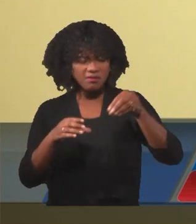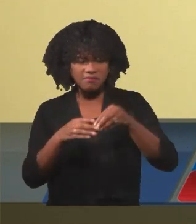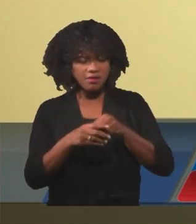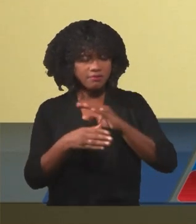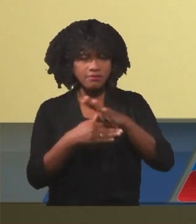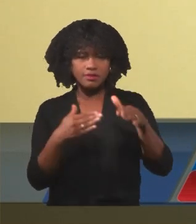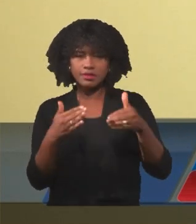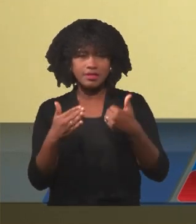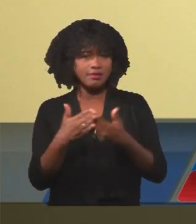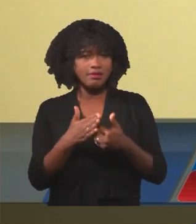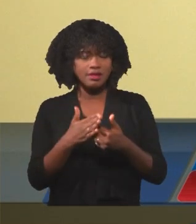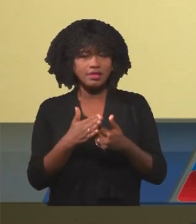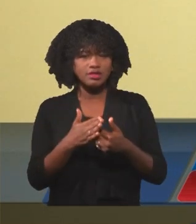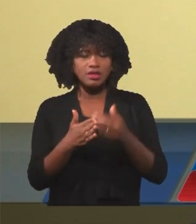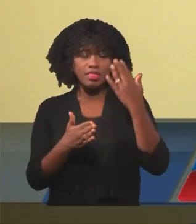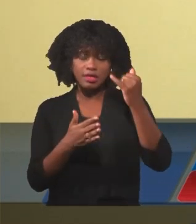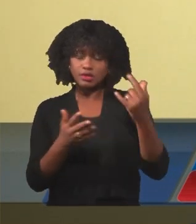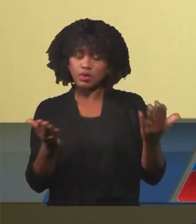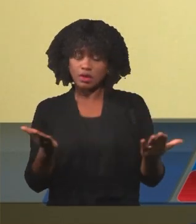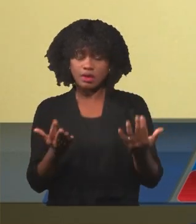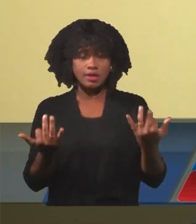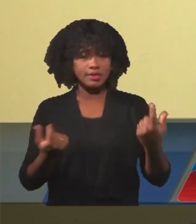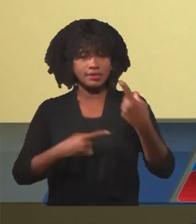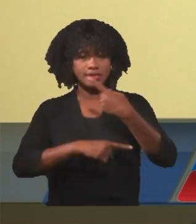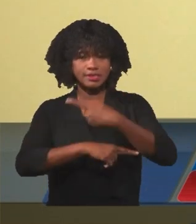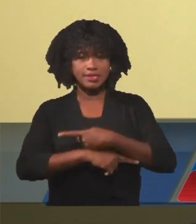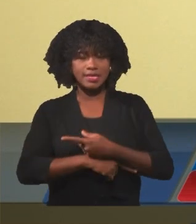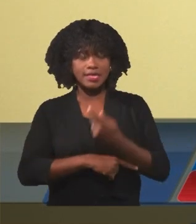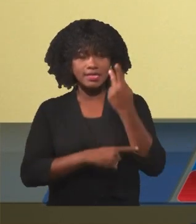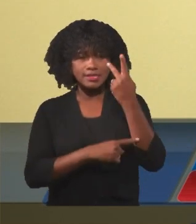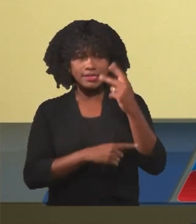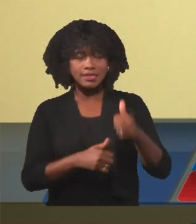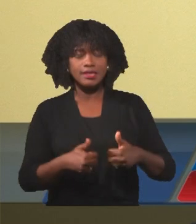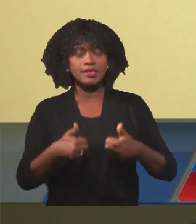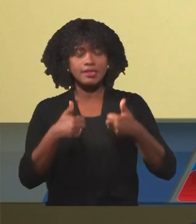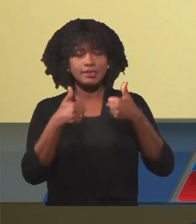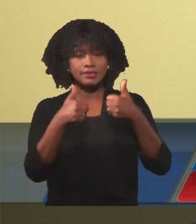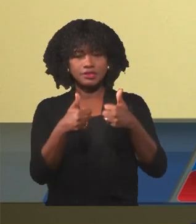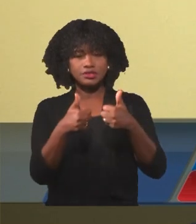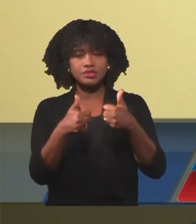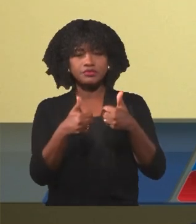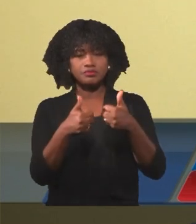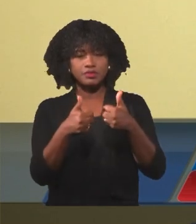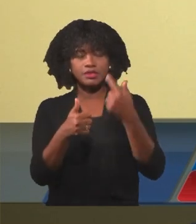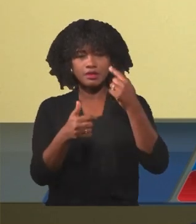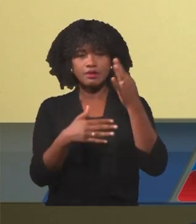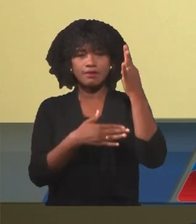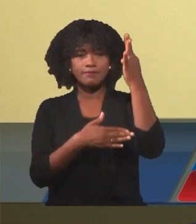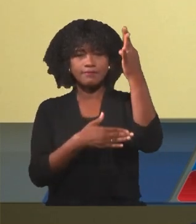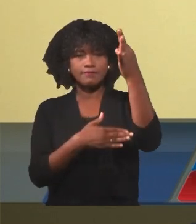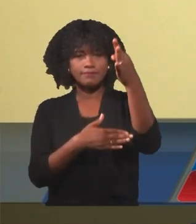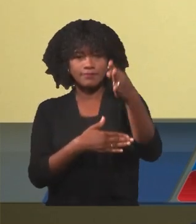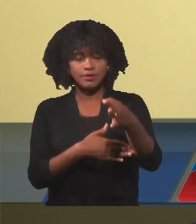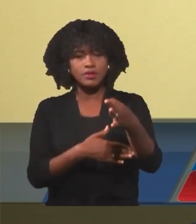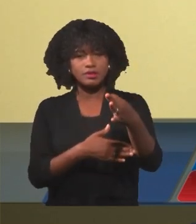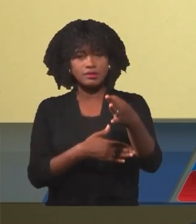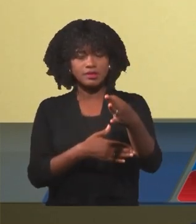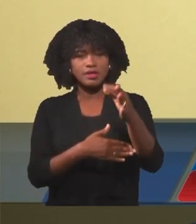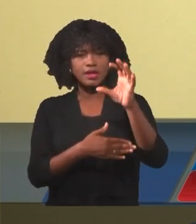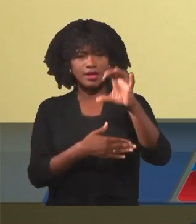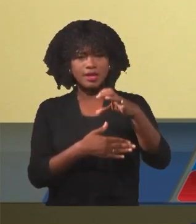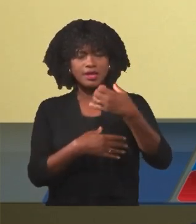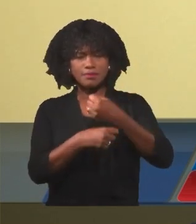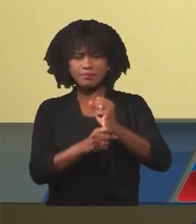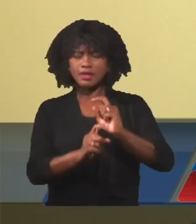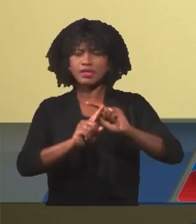So it is not in vain that you are here today. I see this achievement as a stepping stone to a future where your contributions can make a